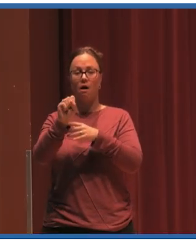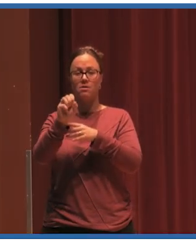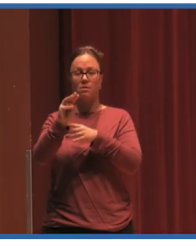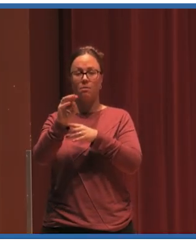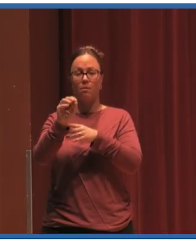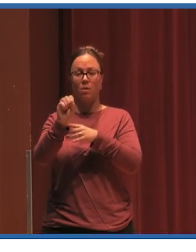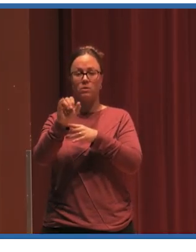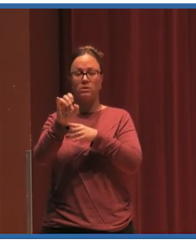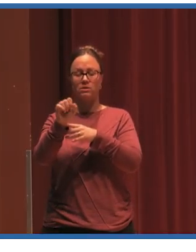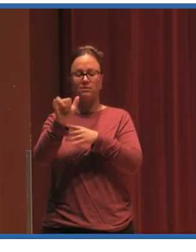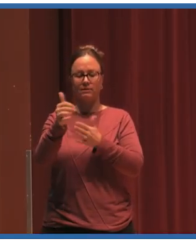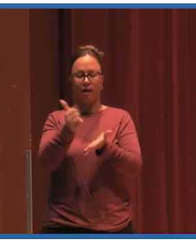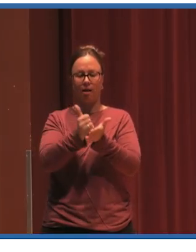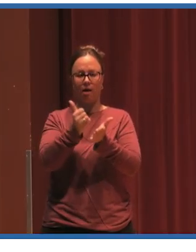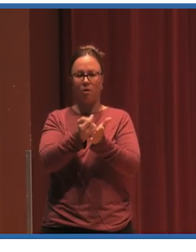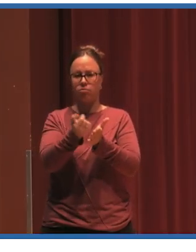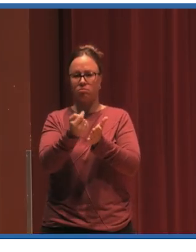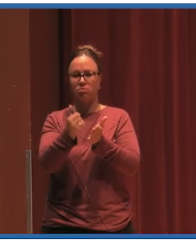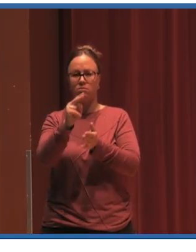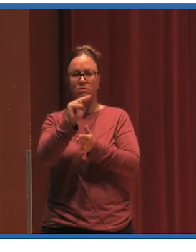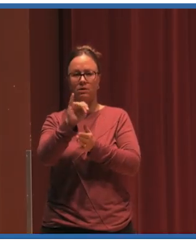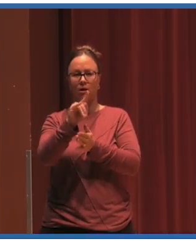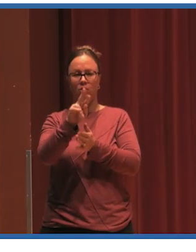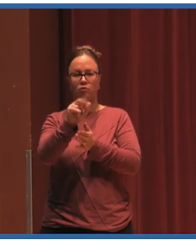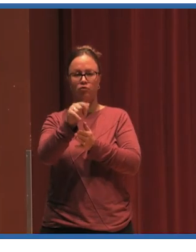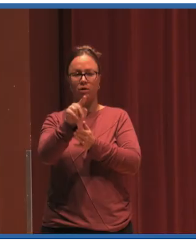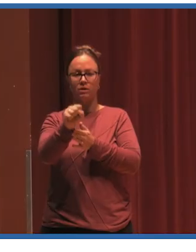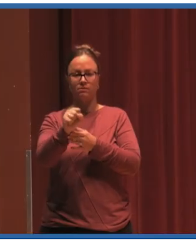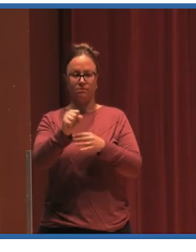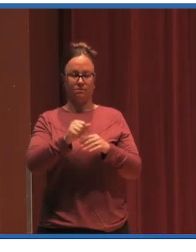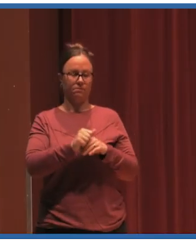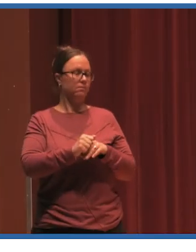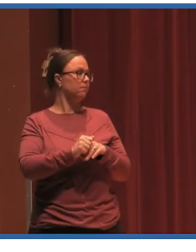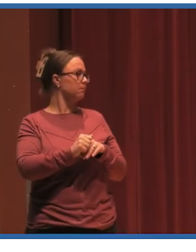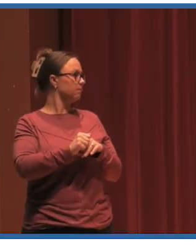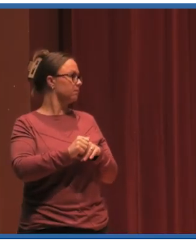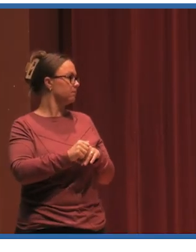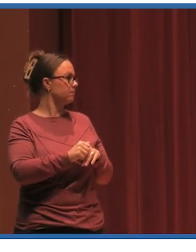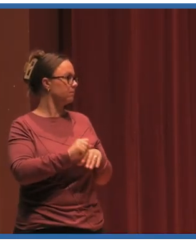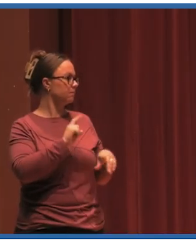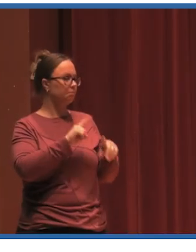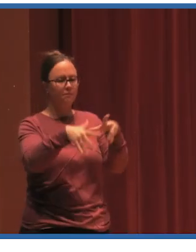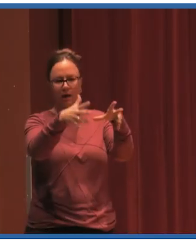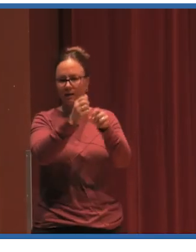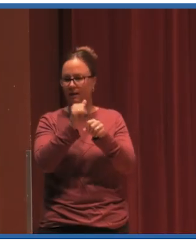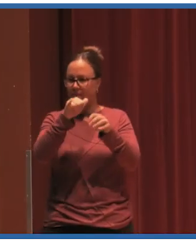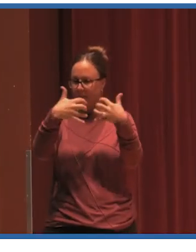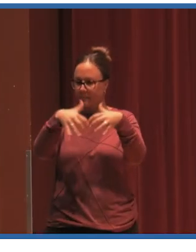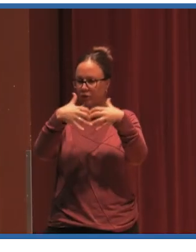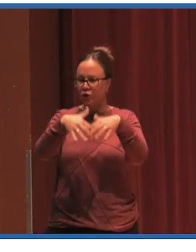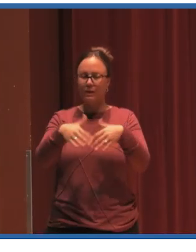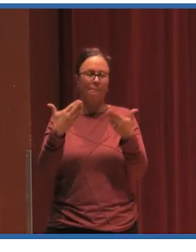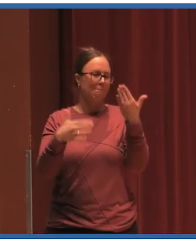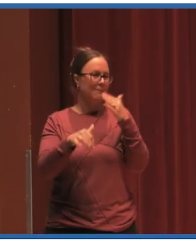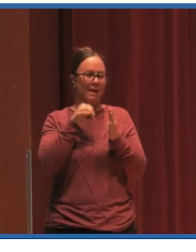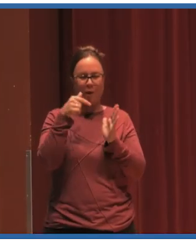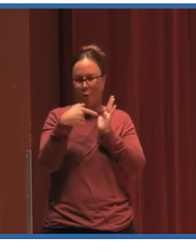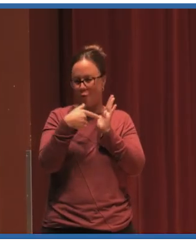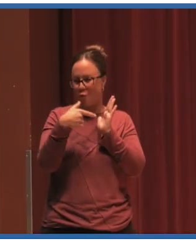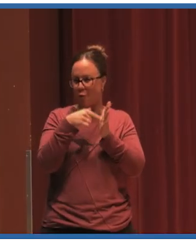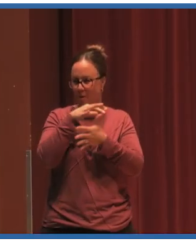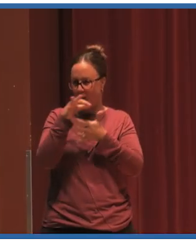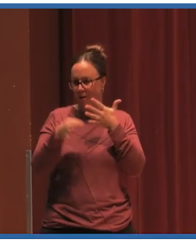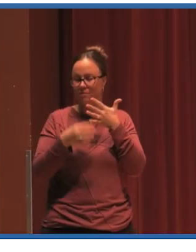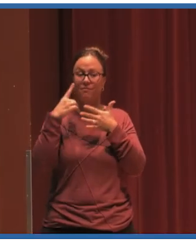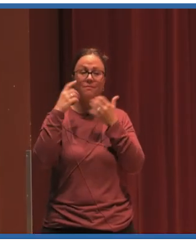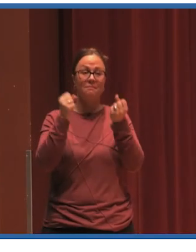nitrates. But, getting reverse osmosis machines might not be an affordable option for many